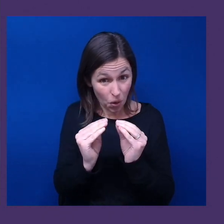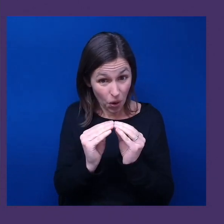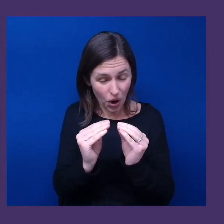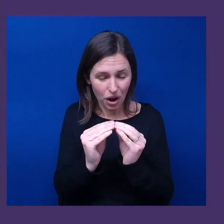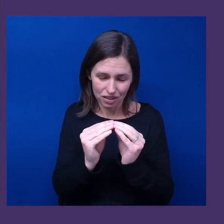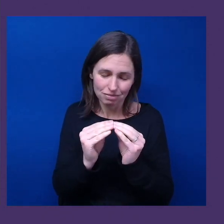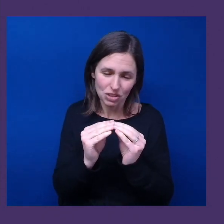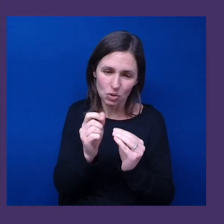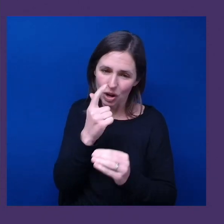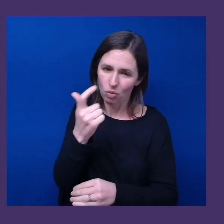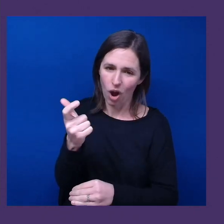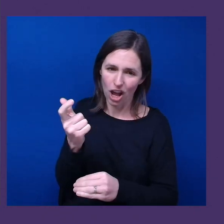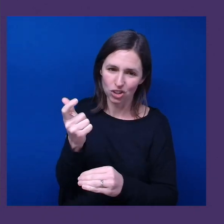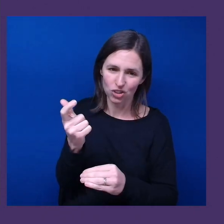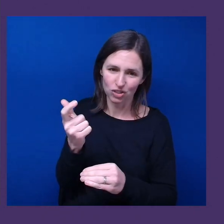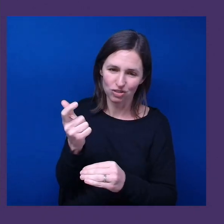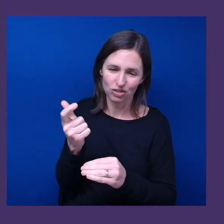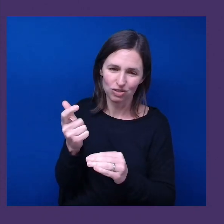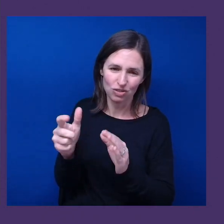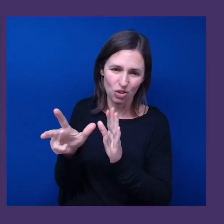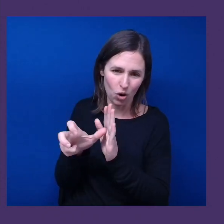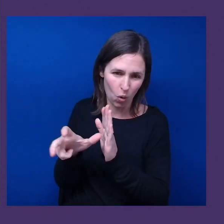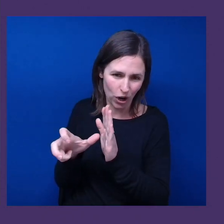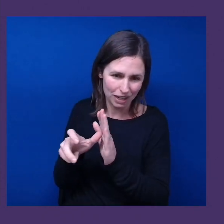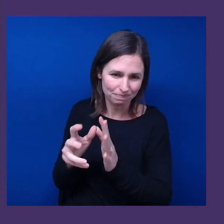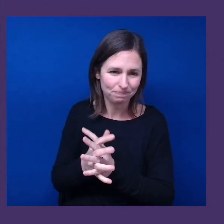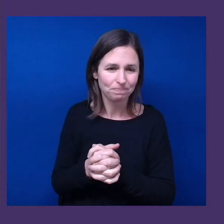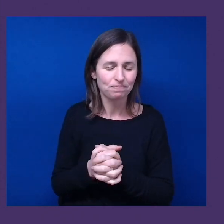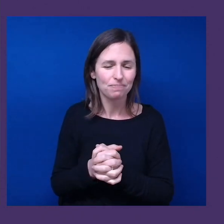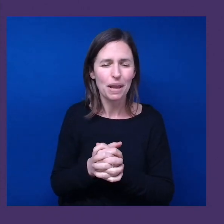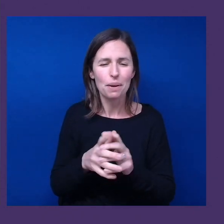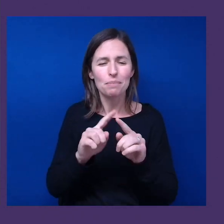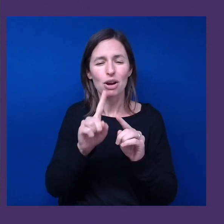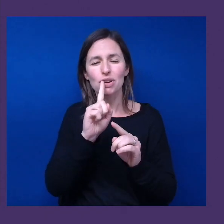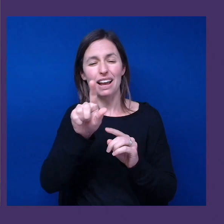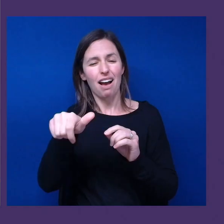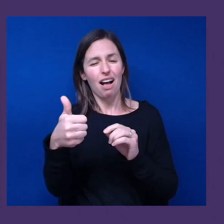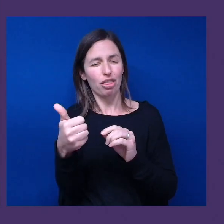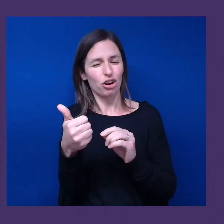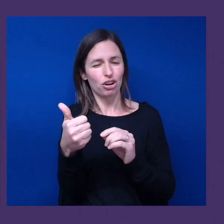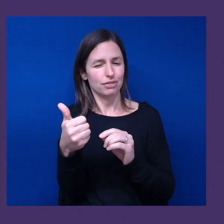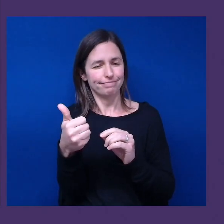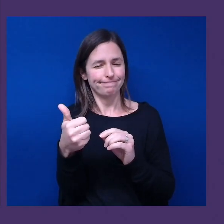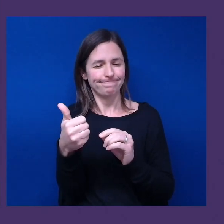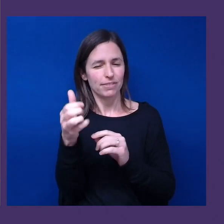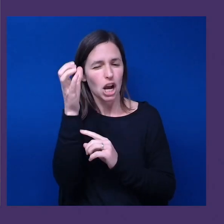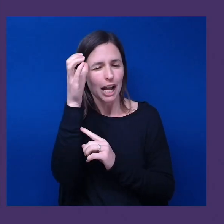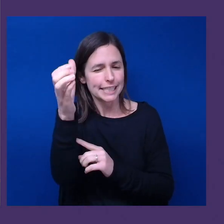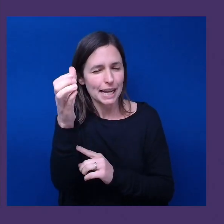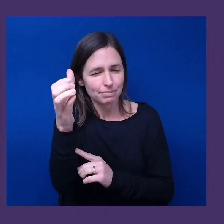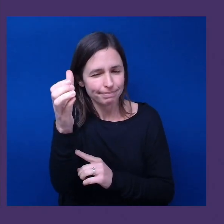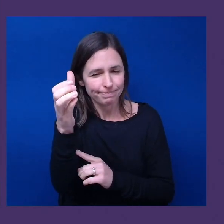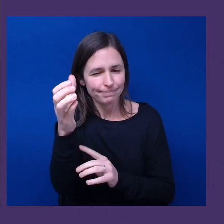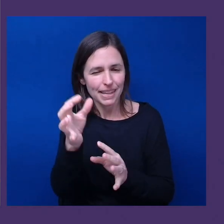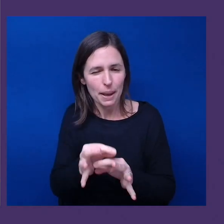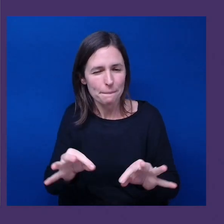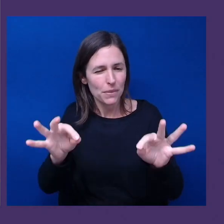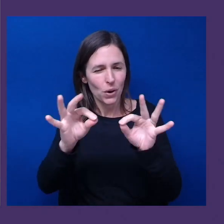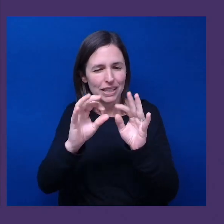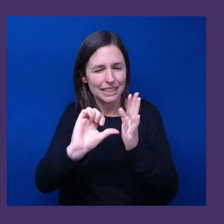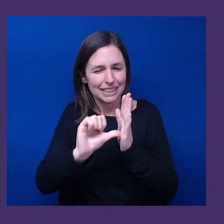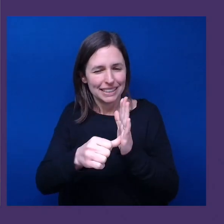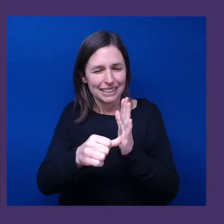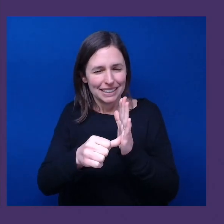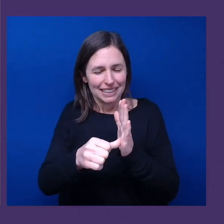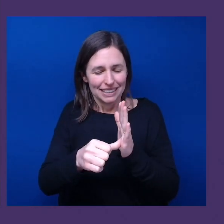recording. Another thing too is really important with the new era of